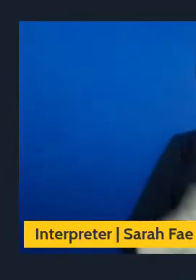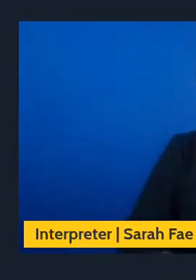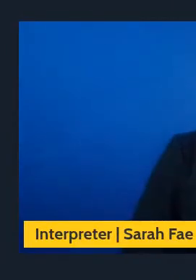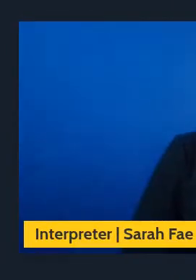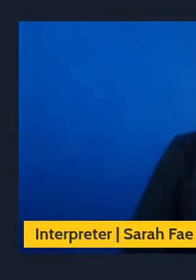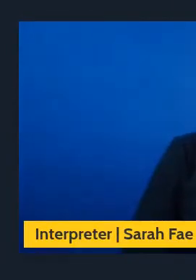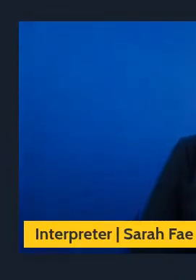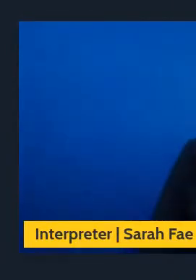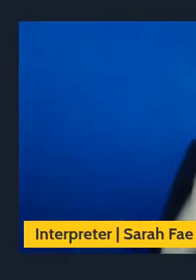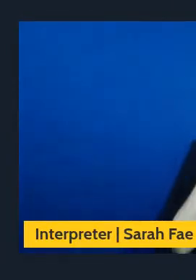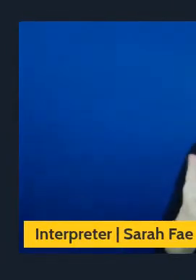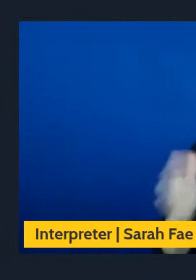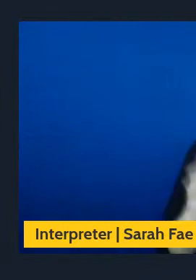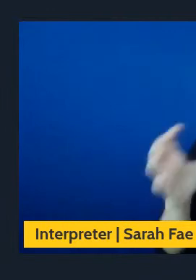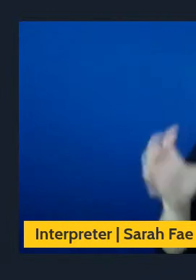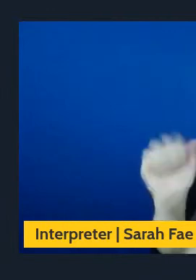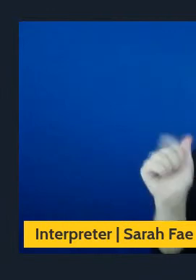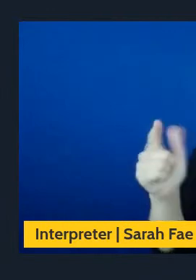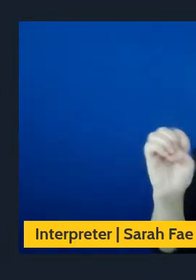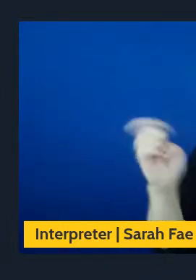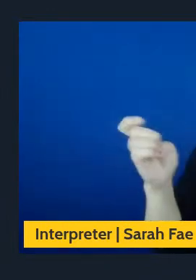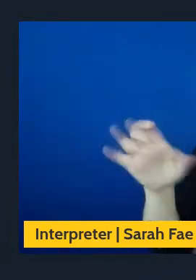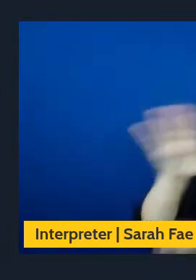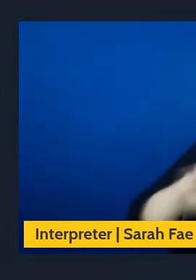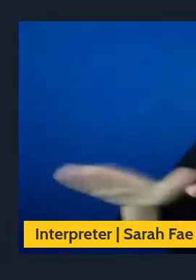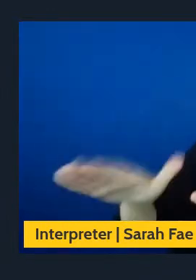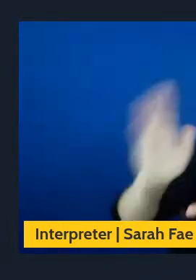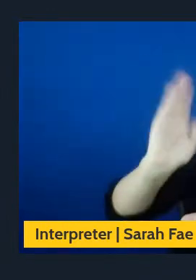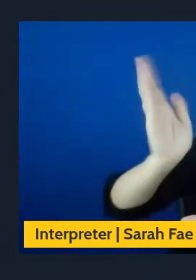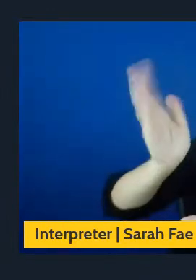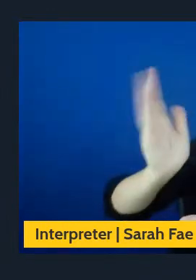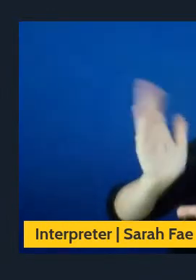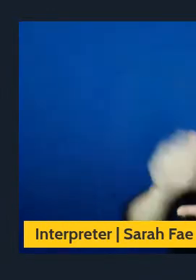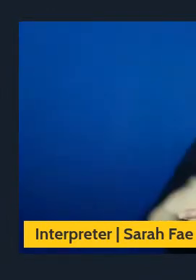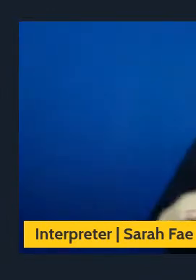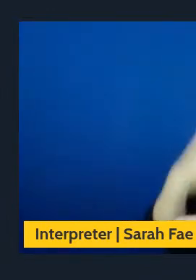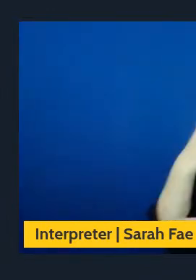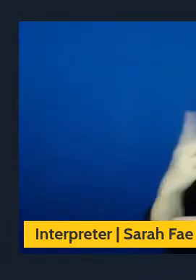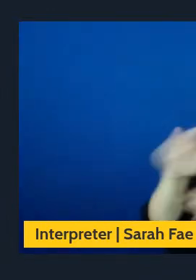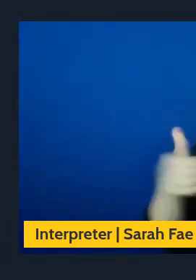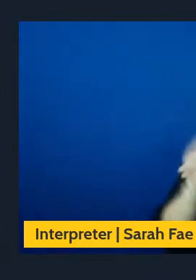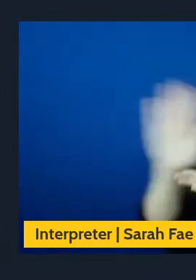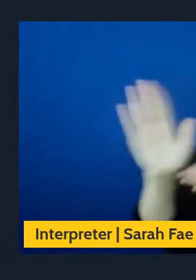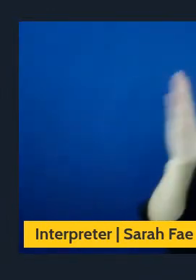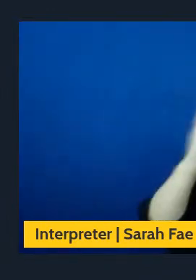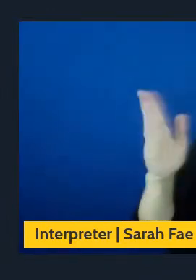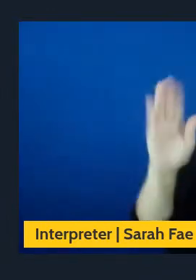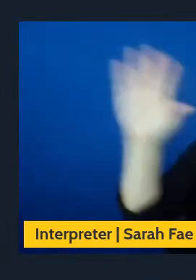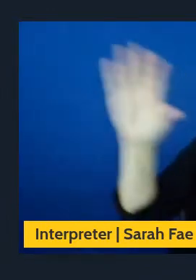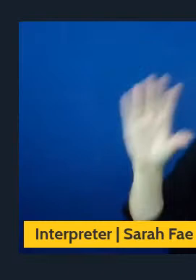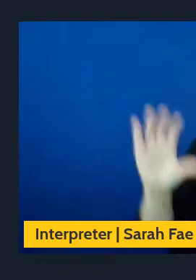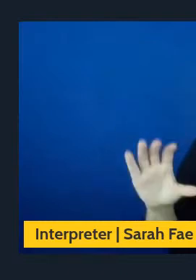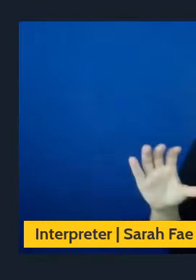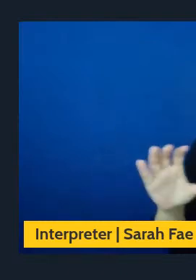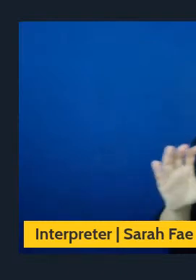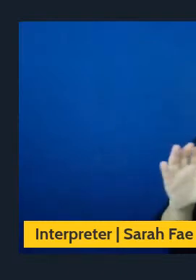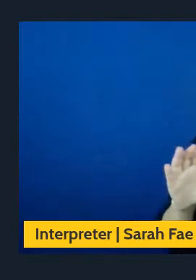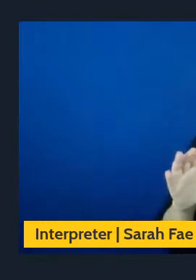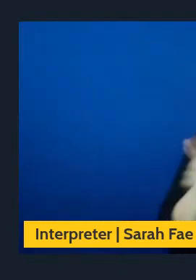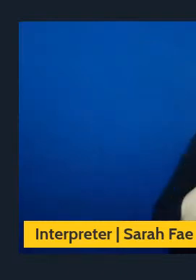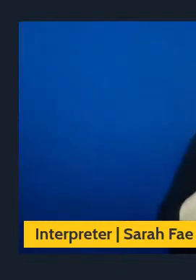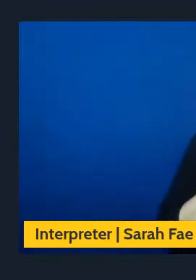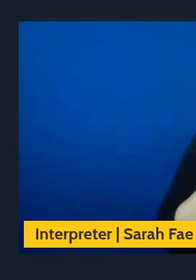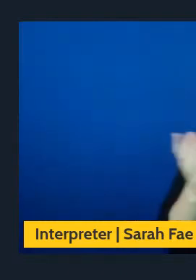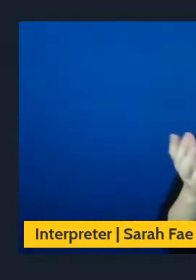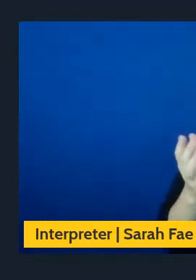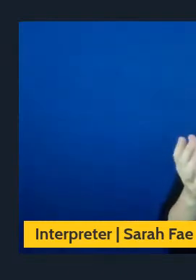Thank you very much, Alex. Very nice seeing all those things there. And like really that thing with the blast radius really